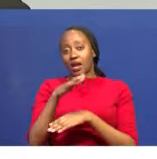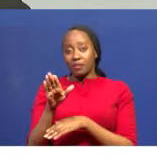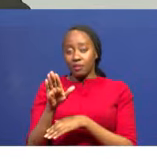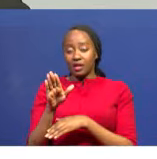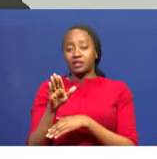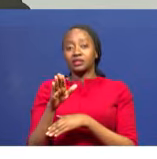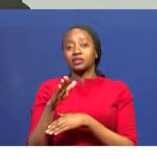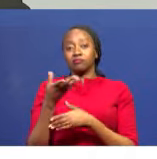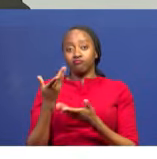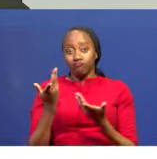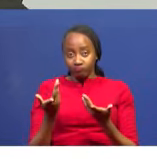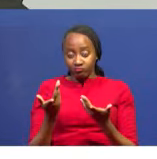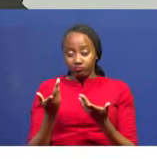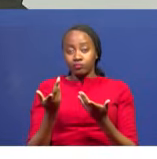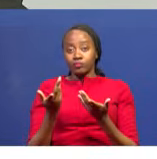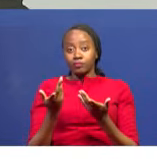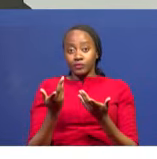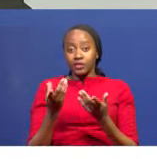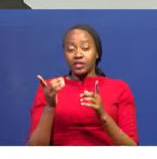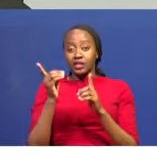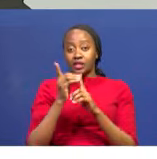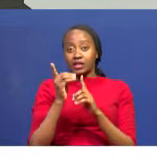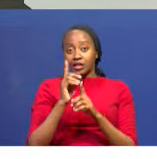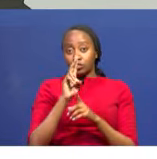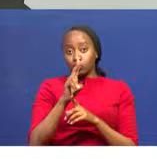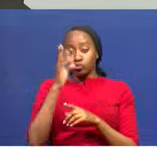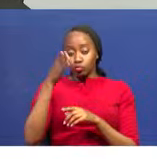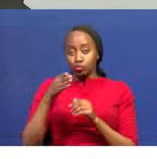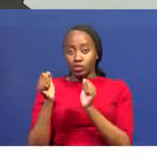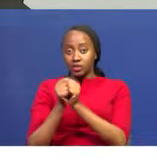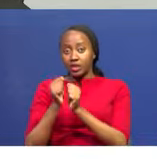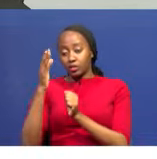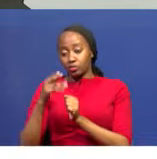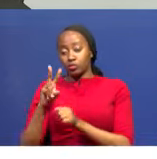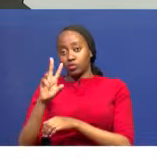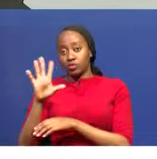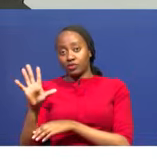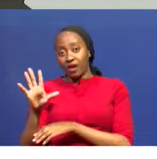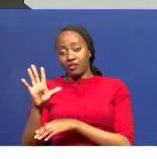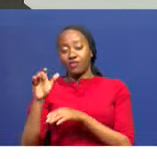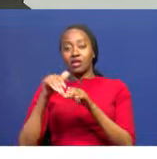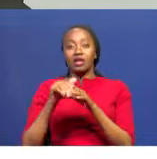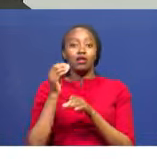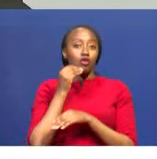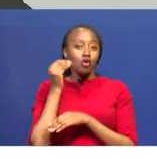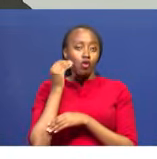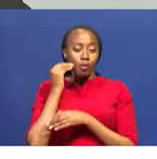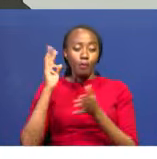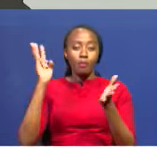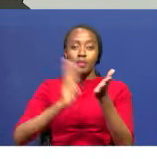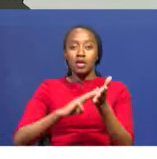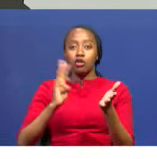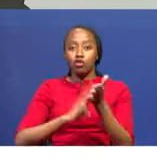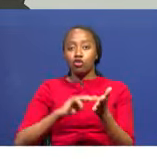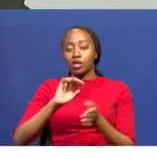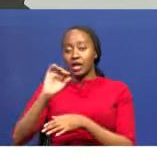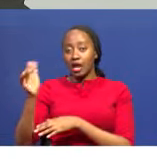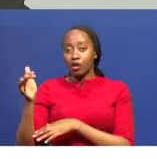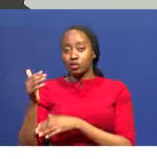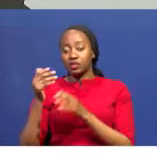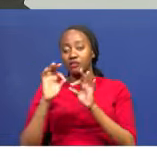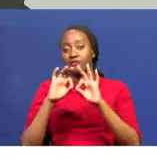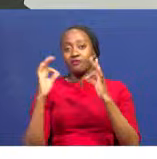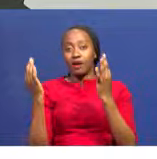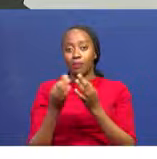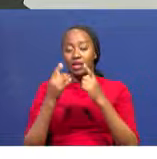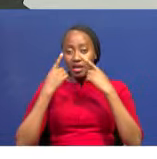rest on October 2nd, 2025 at his rural home in Kangeso Village, Migori County. The family initially